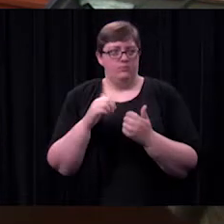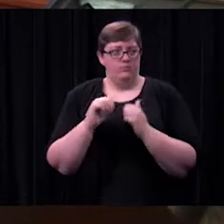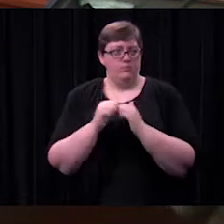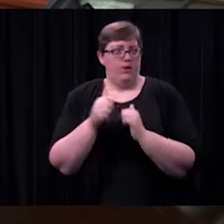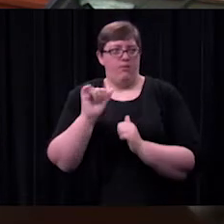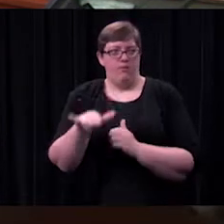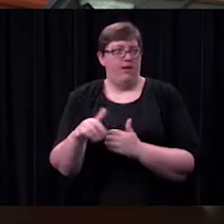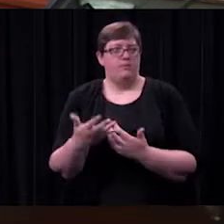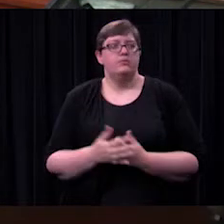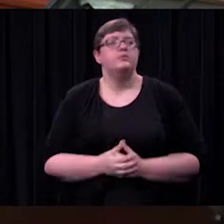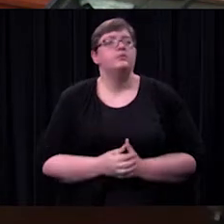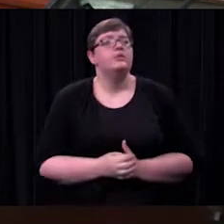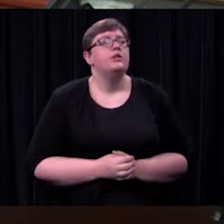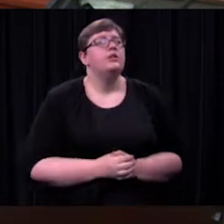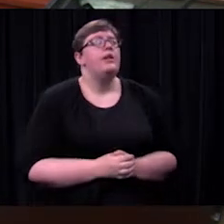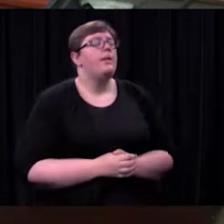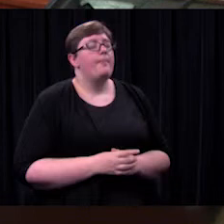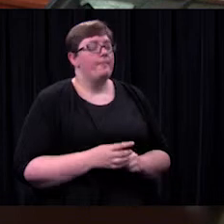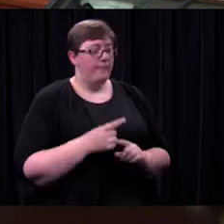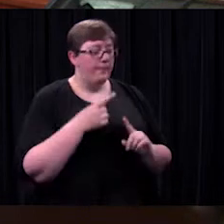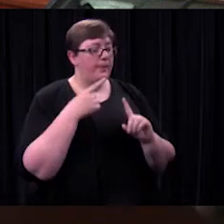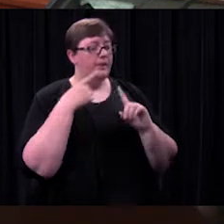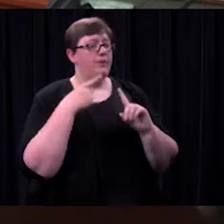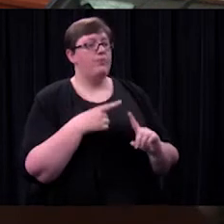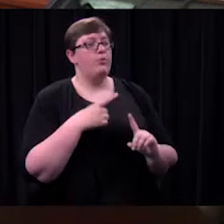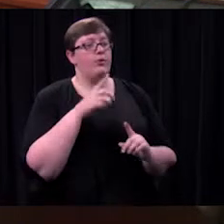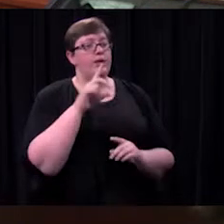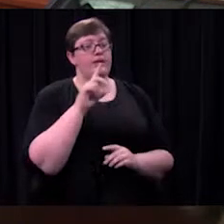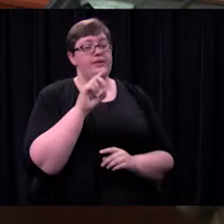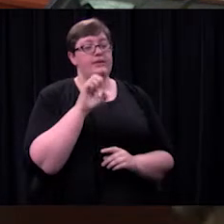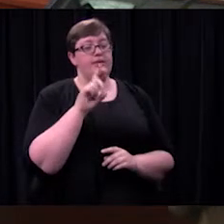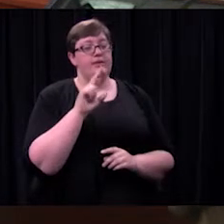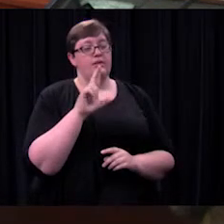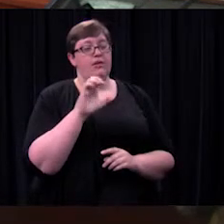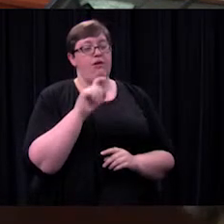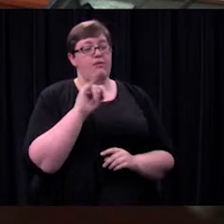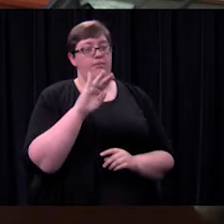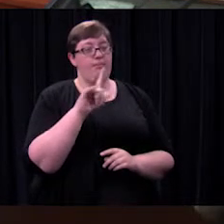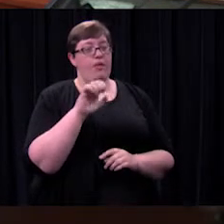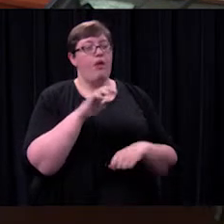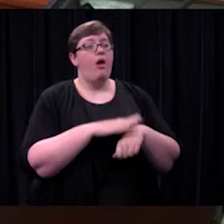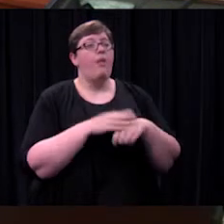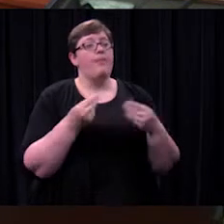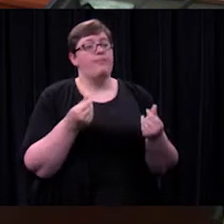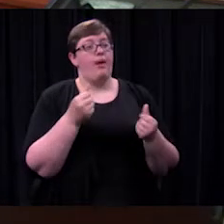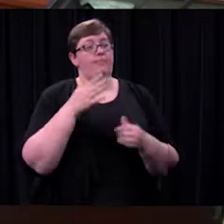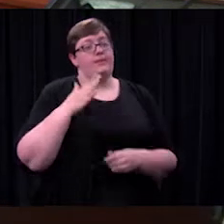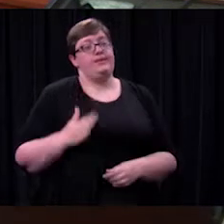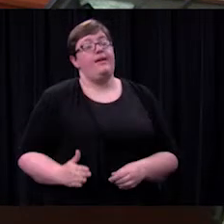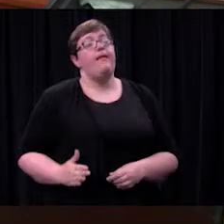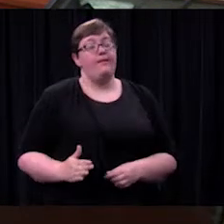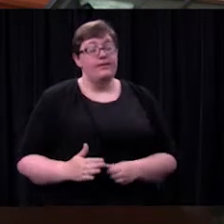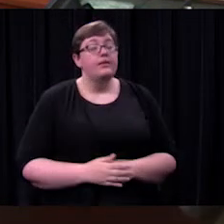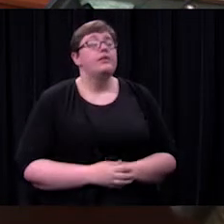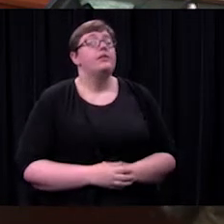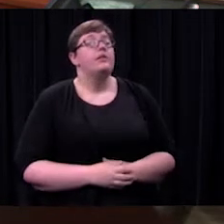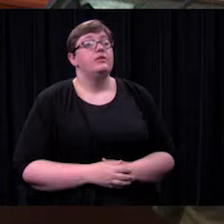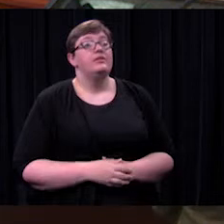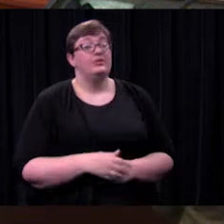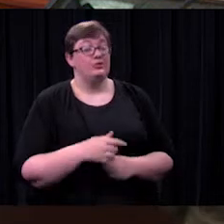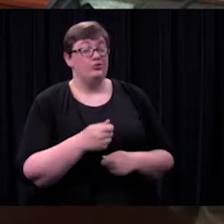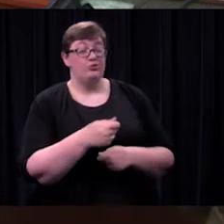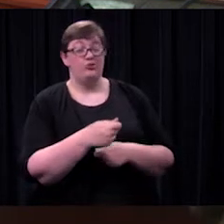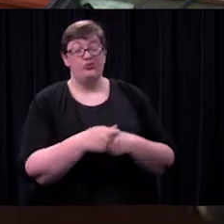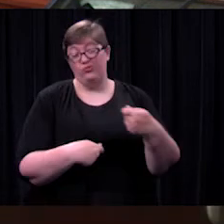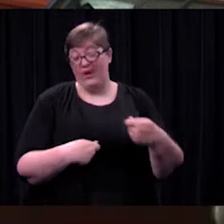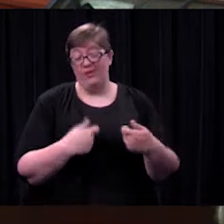Well, the key point is the deductible on the property side of things. The trade-off is if we can